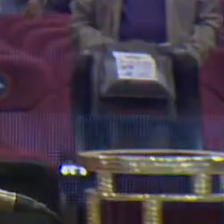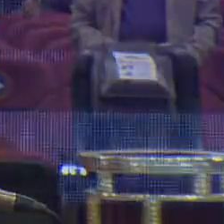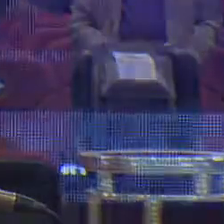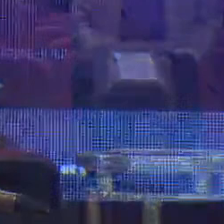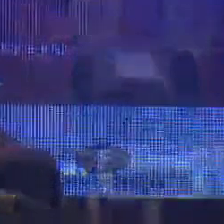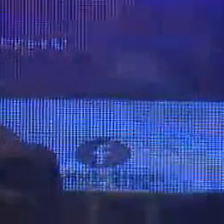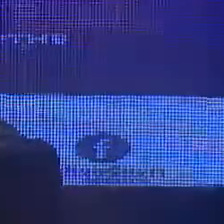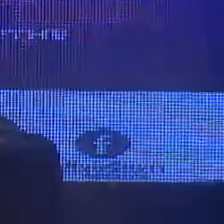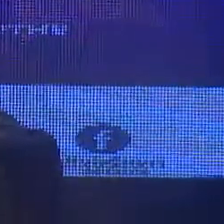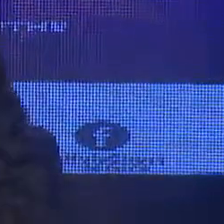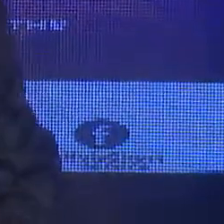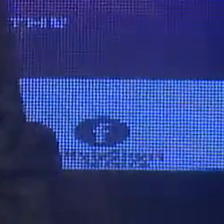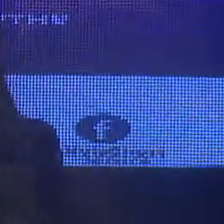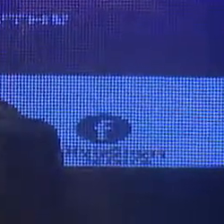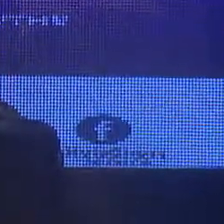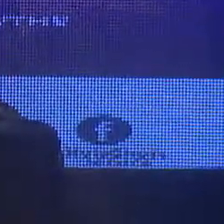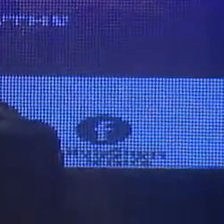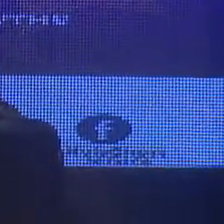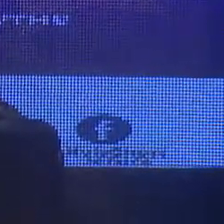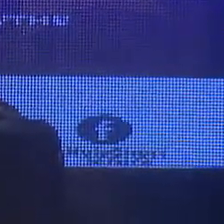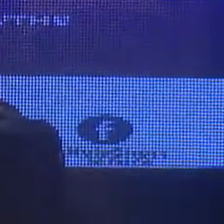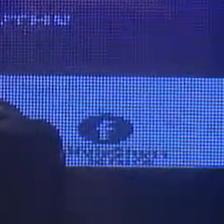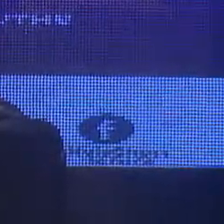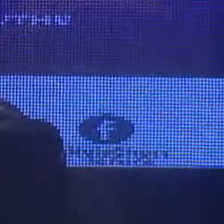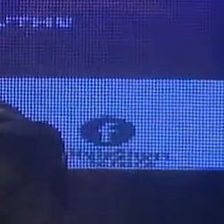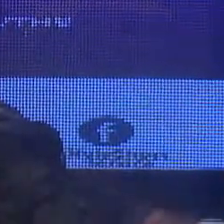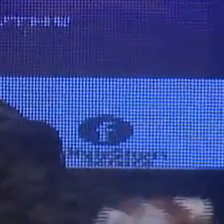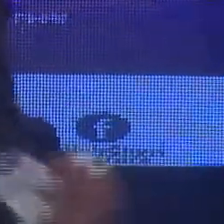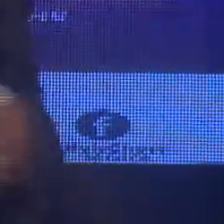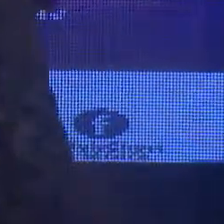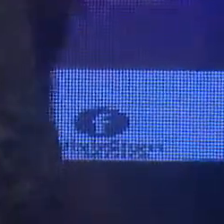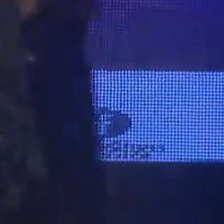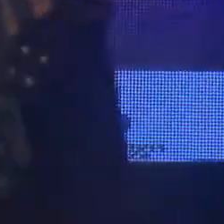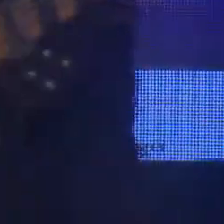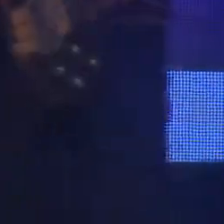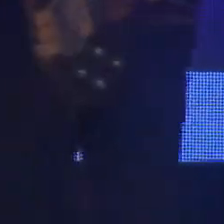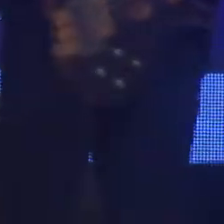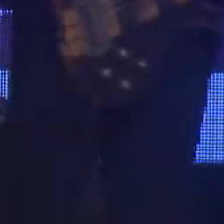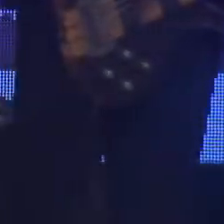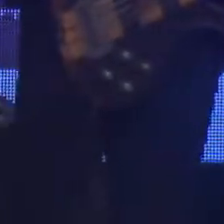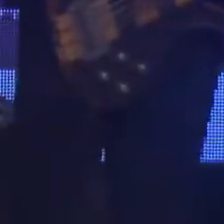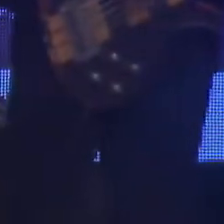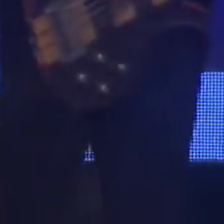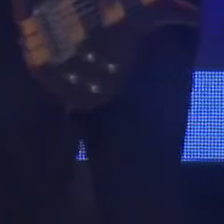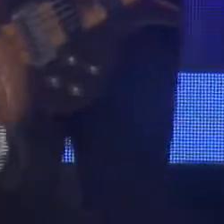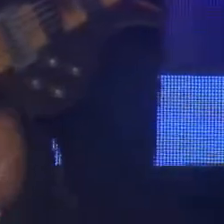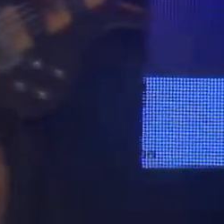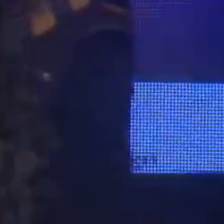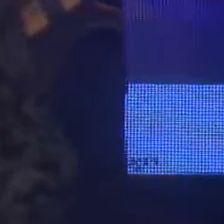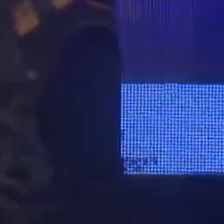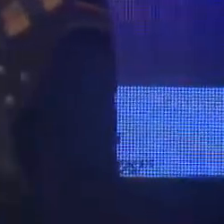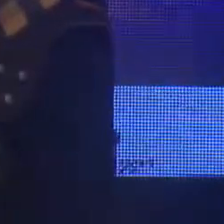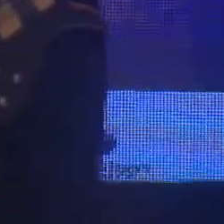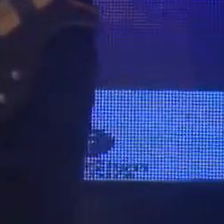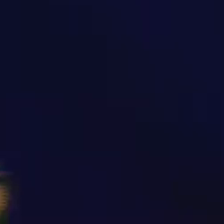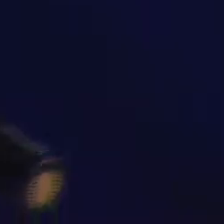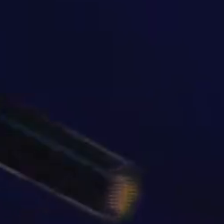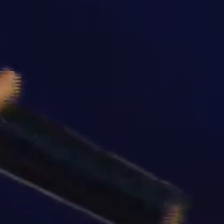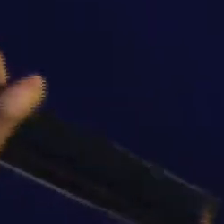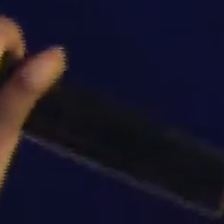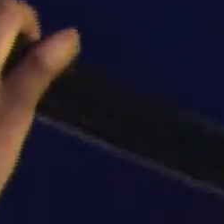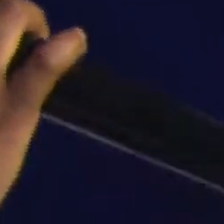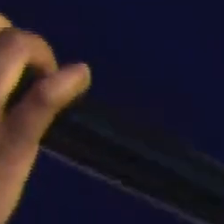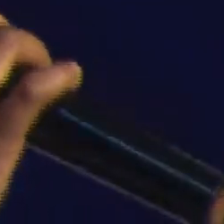Praise Him, King of glory, praise Him. Praise Jehovah, hallelujah.